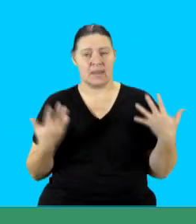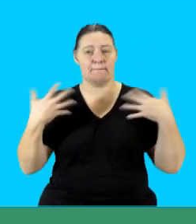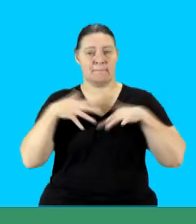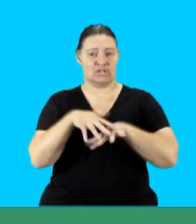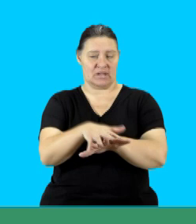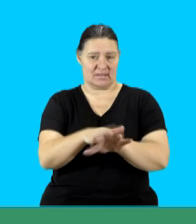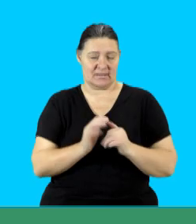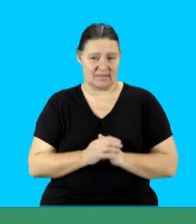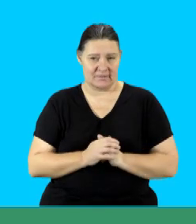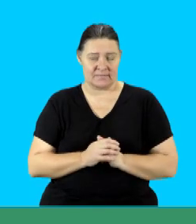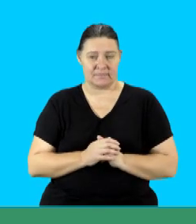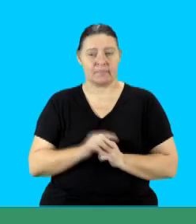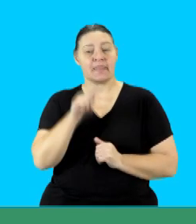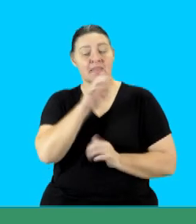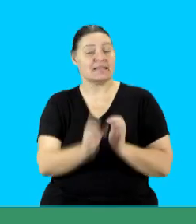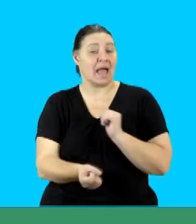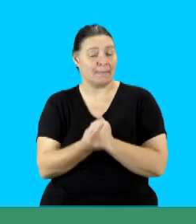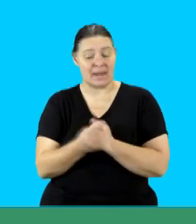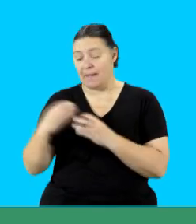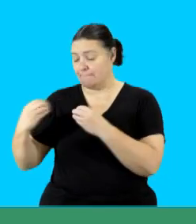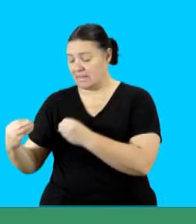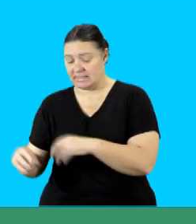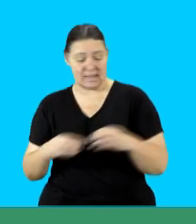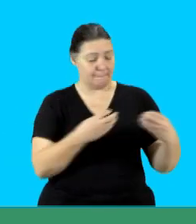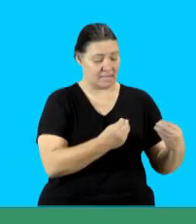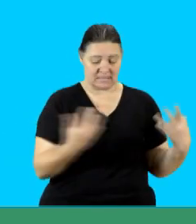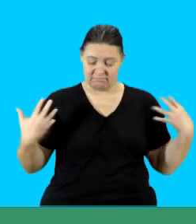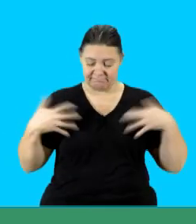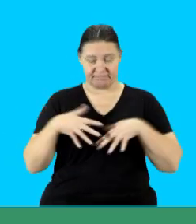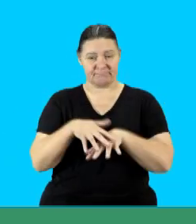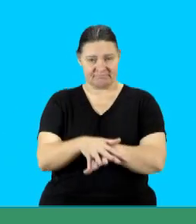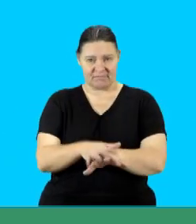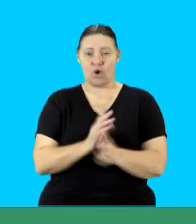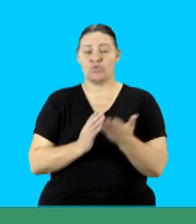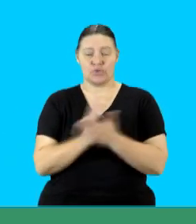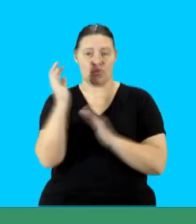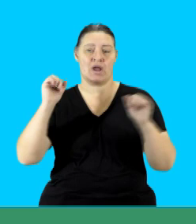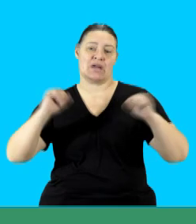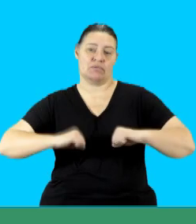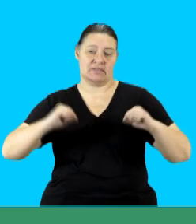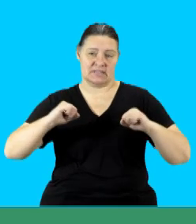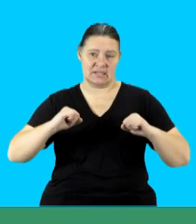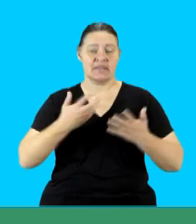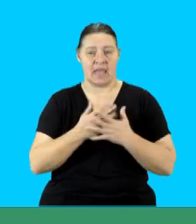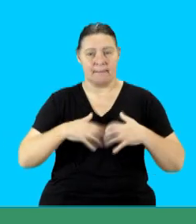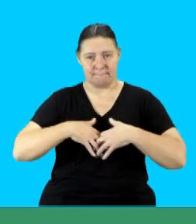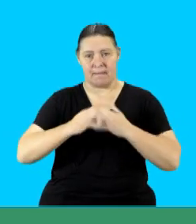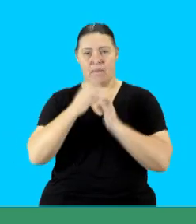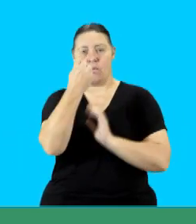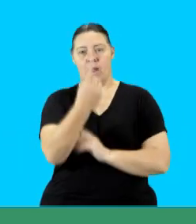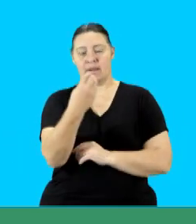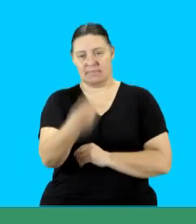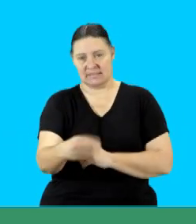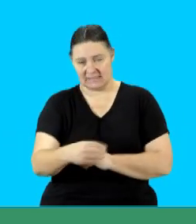We'll start with mergers. This occurs when two companies join together, usually by agreement, to